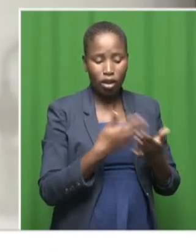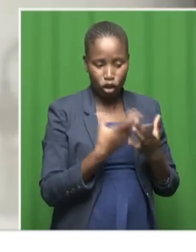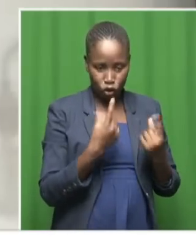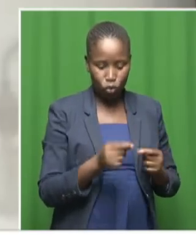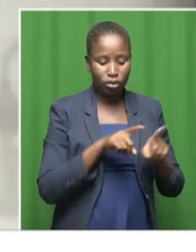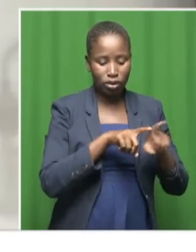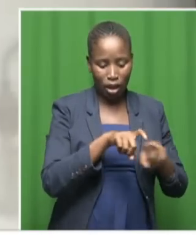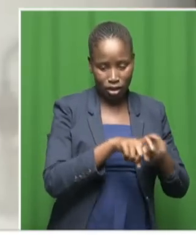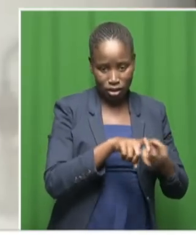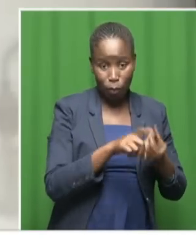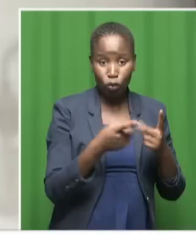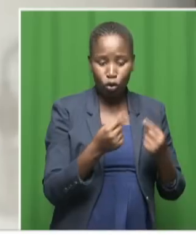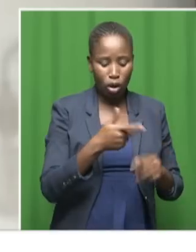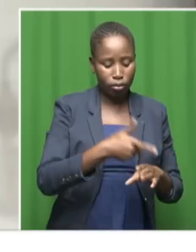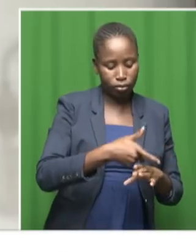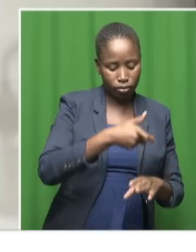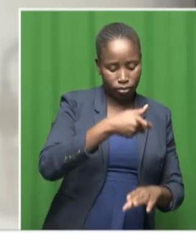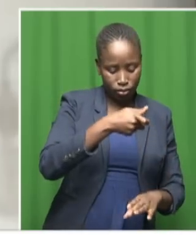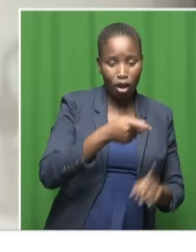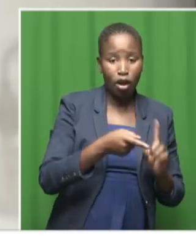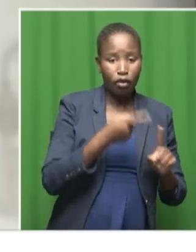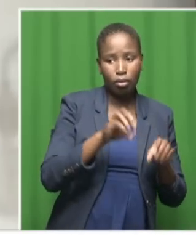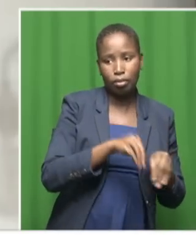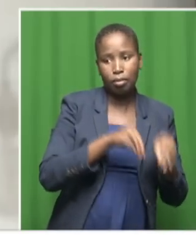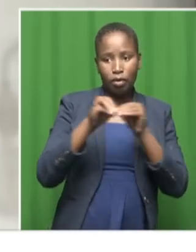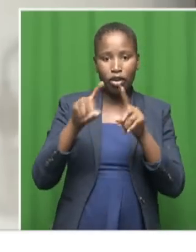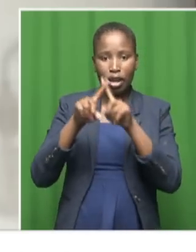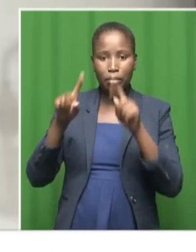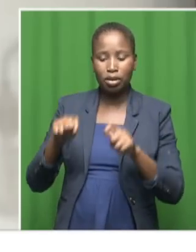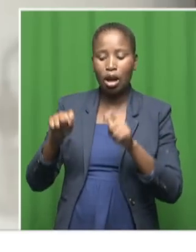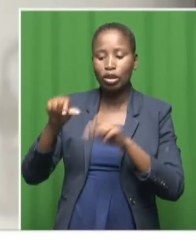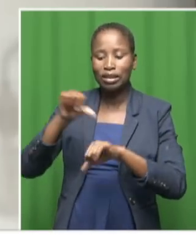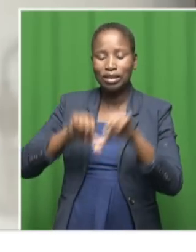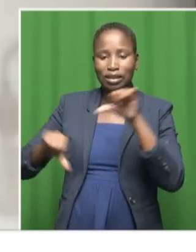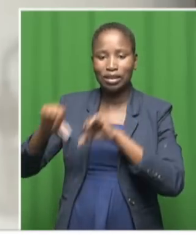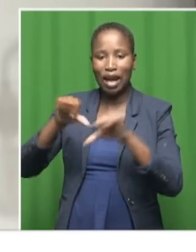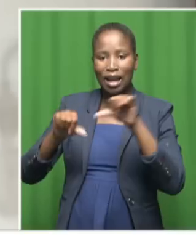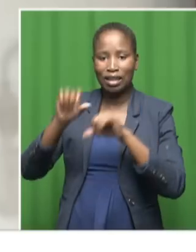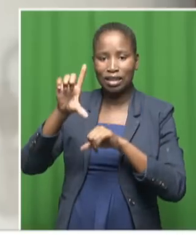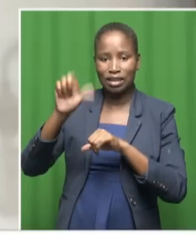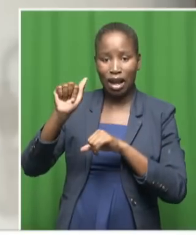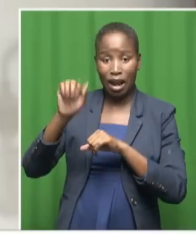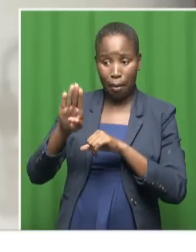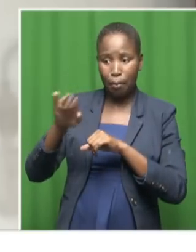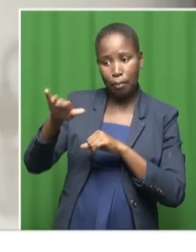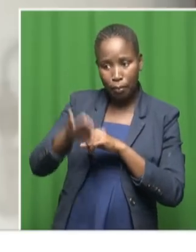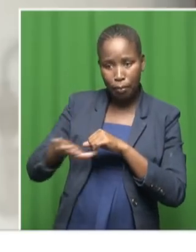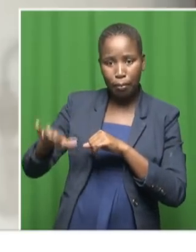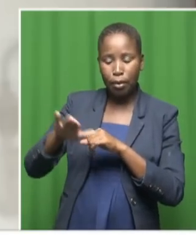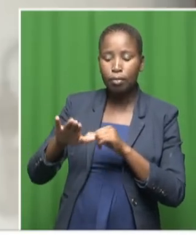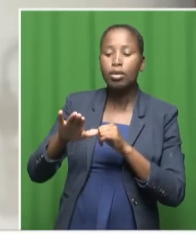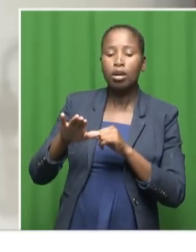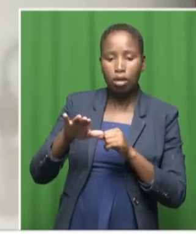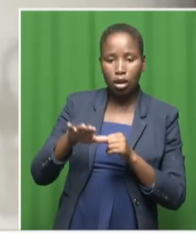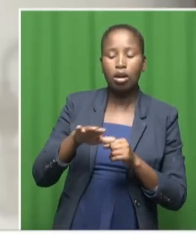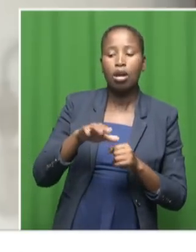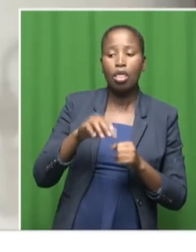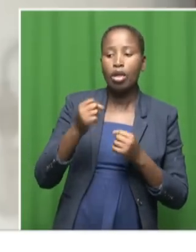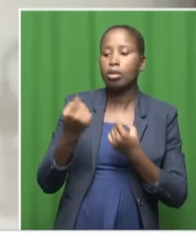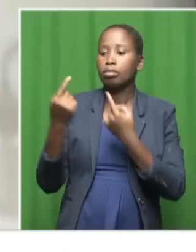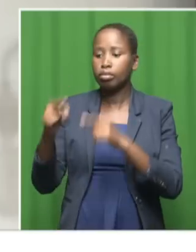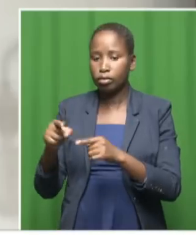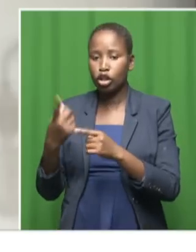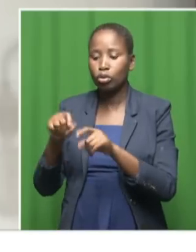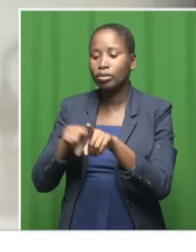City of Cape Town Scientific Services Lab, which is a top quality laboratory facility. They will then test for E.